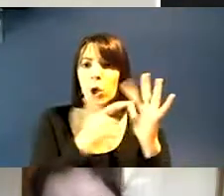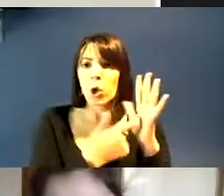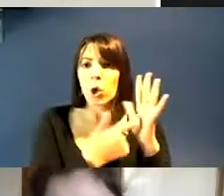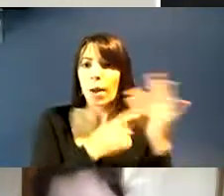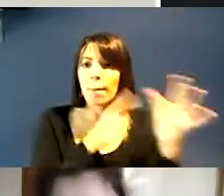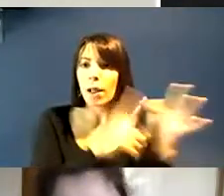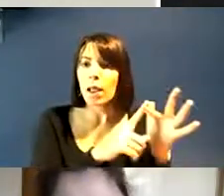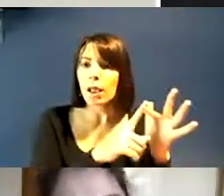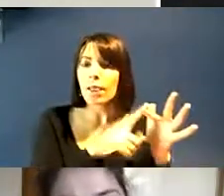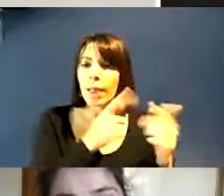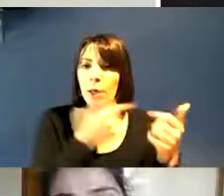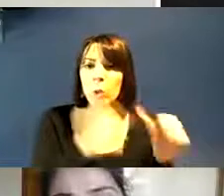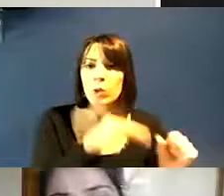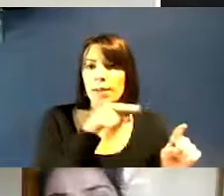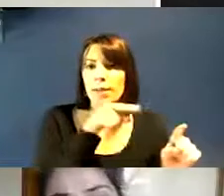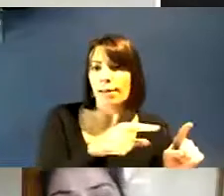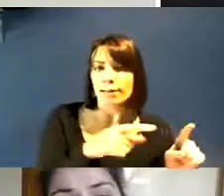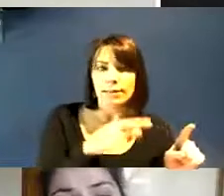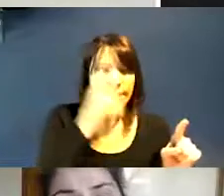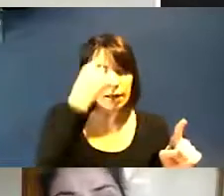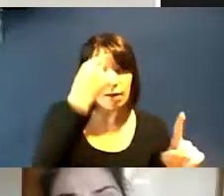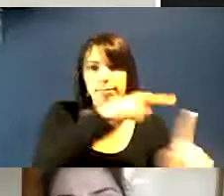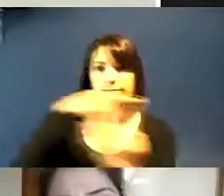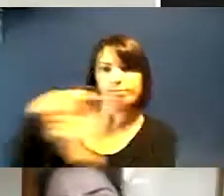with impunity. So